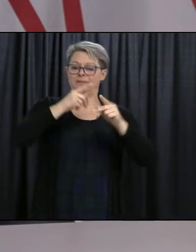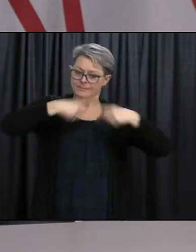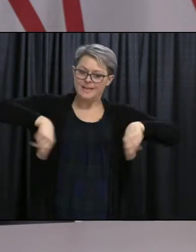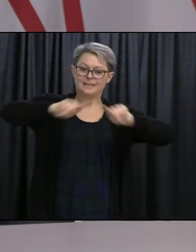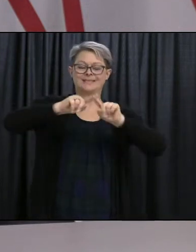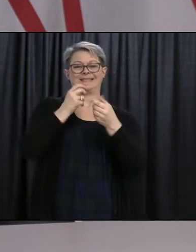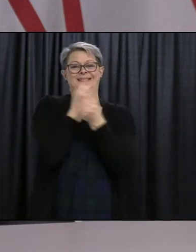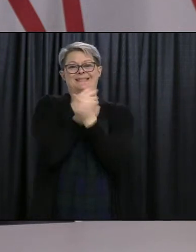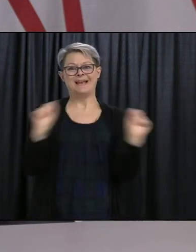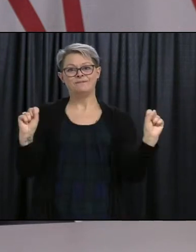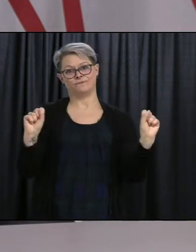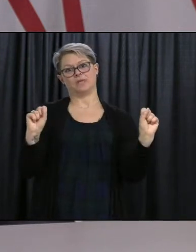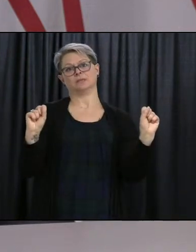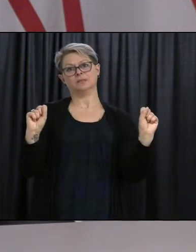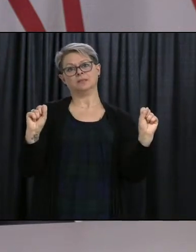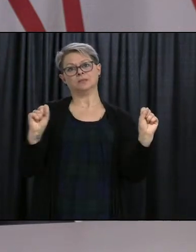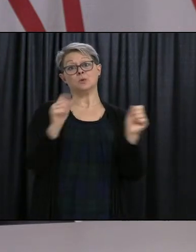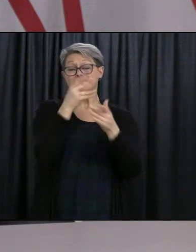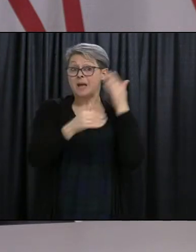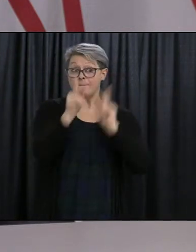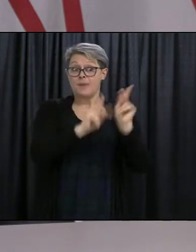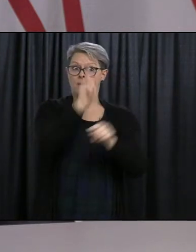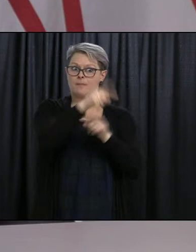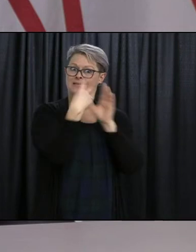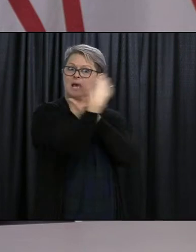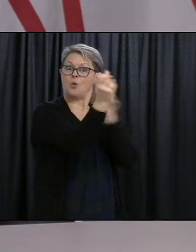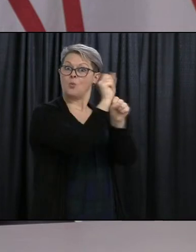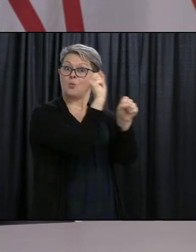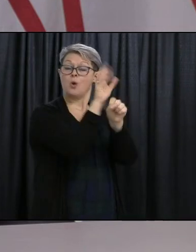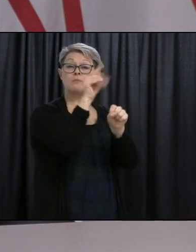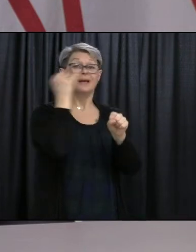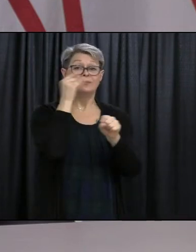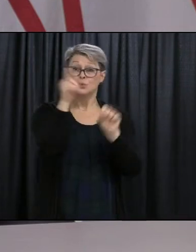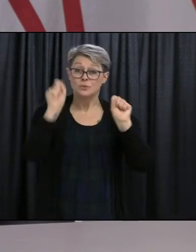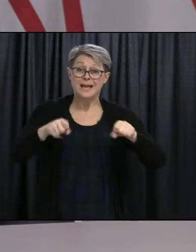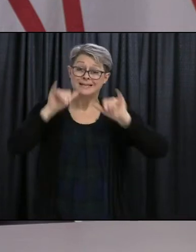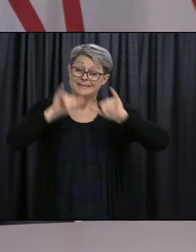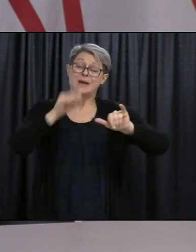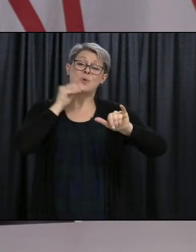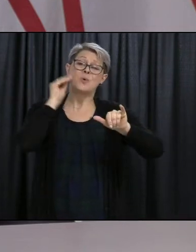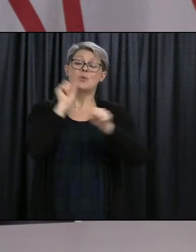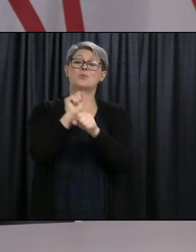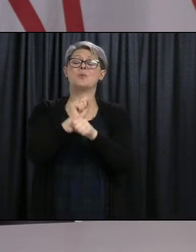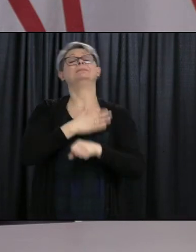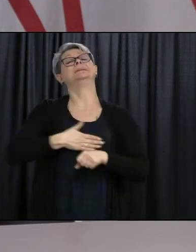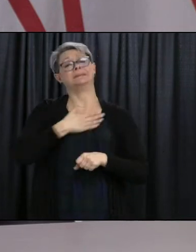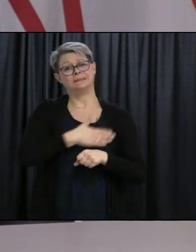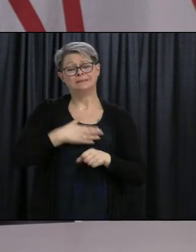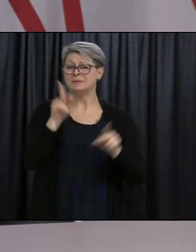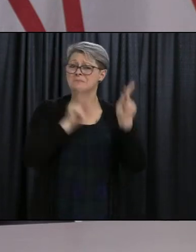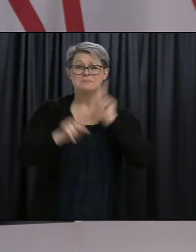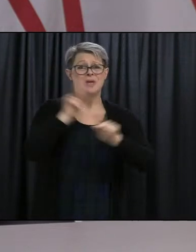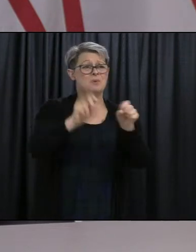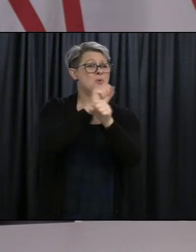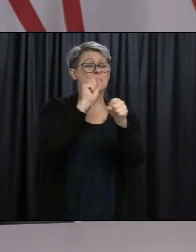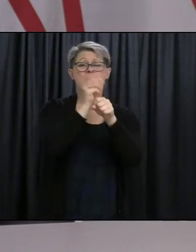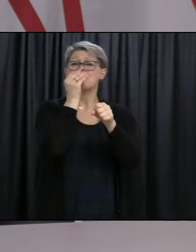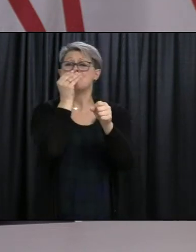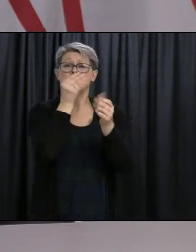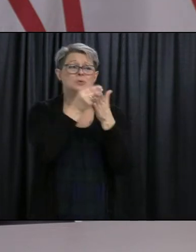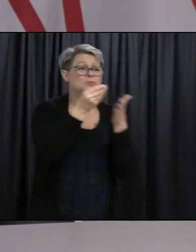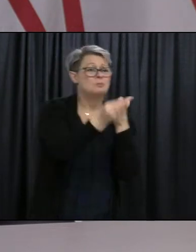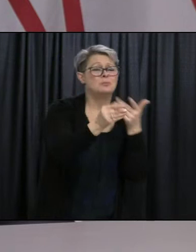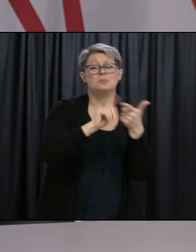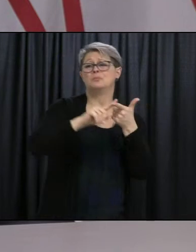can keep everybody safe. Our healthcare workers, our frontline retail workers in grocery stores and pharmacies,